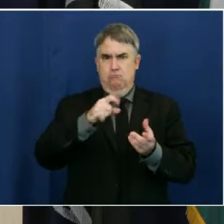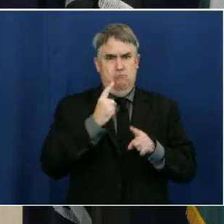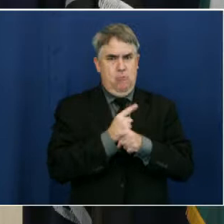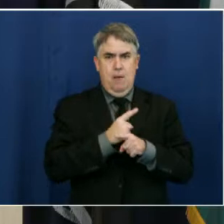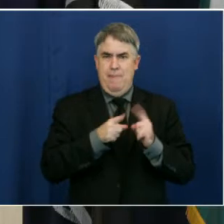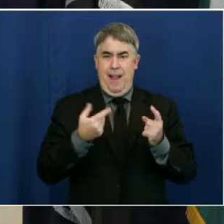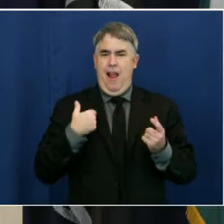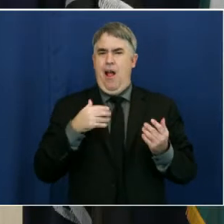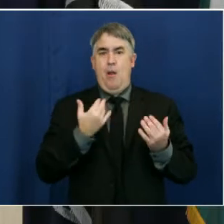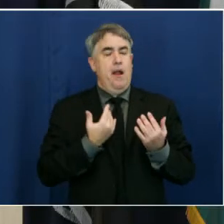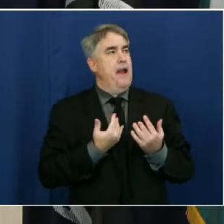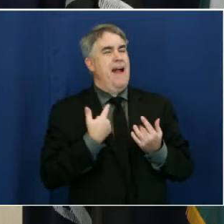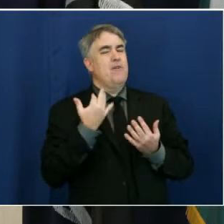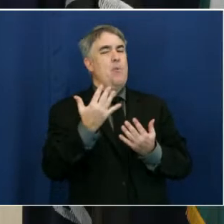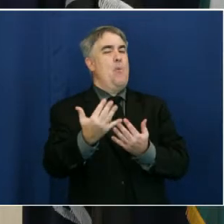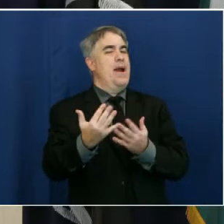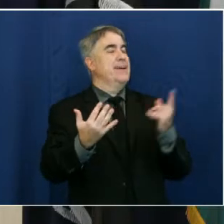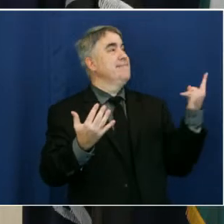that, and we'll continue expanding that.